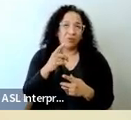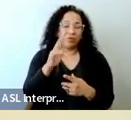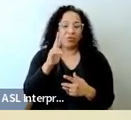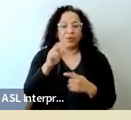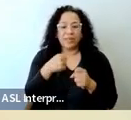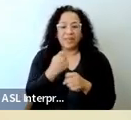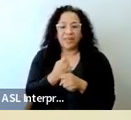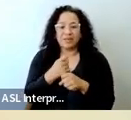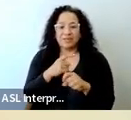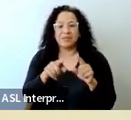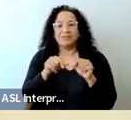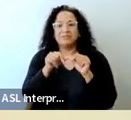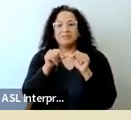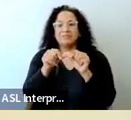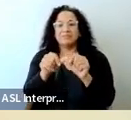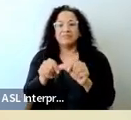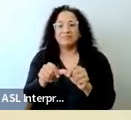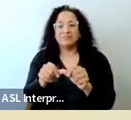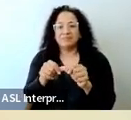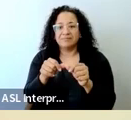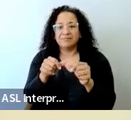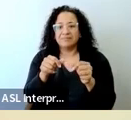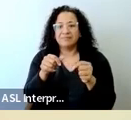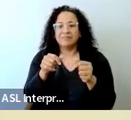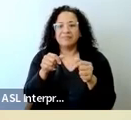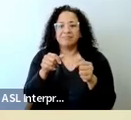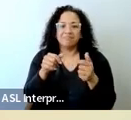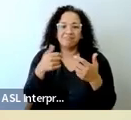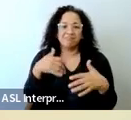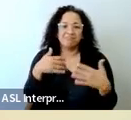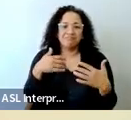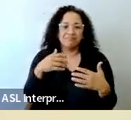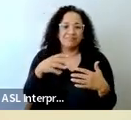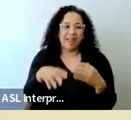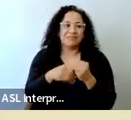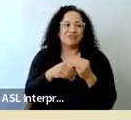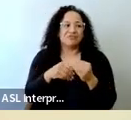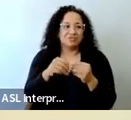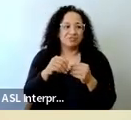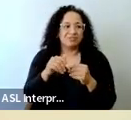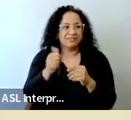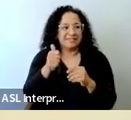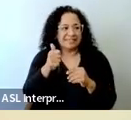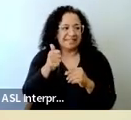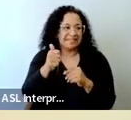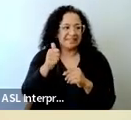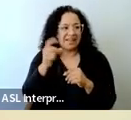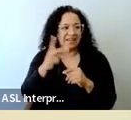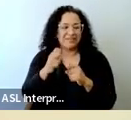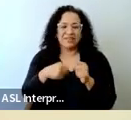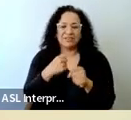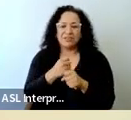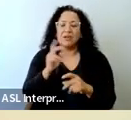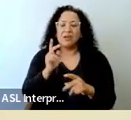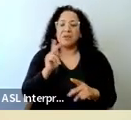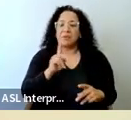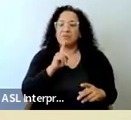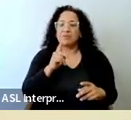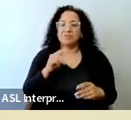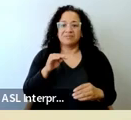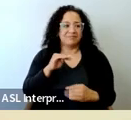3 years, but it went on for not 30 years, but a solid extra decade and a half, people were so satisfied.